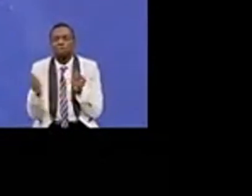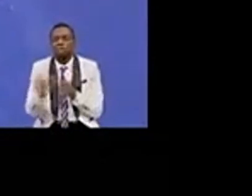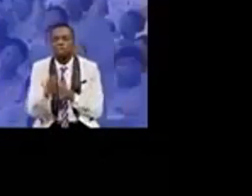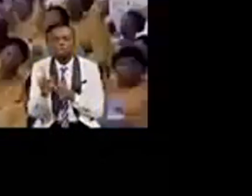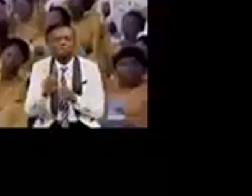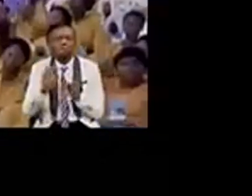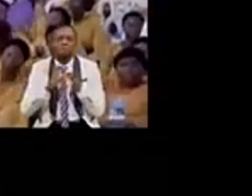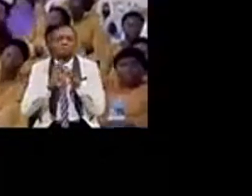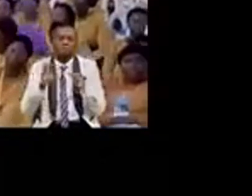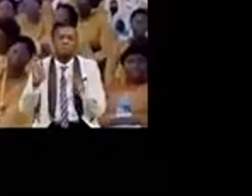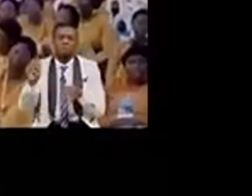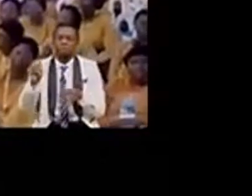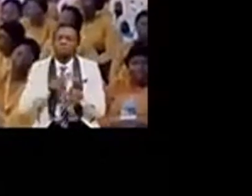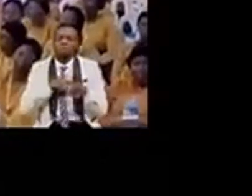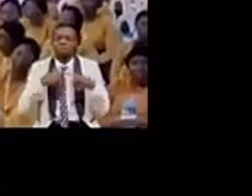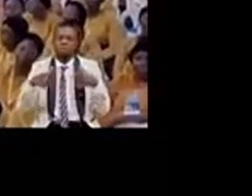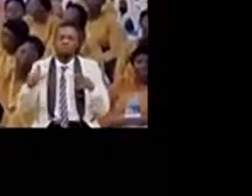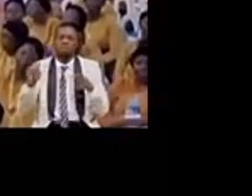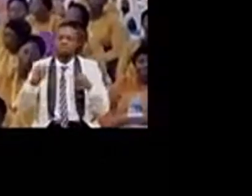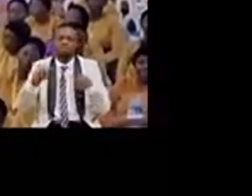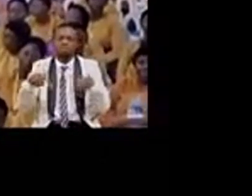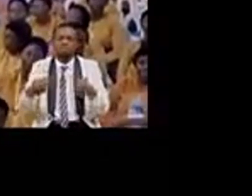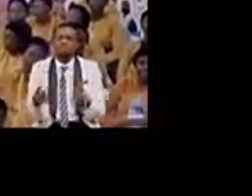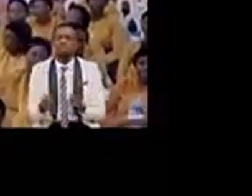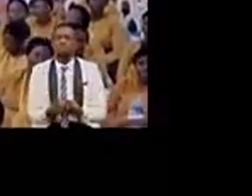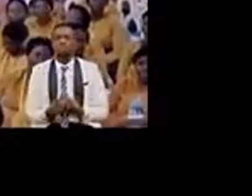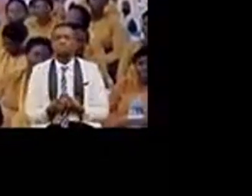go. Amen. The next.